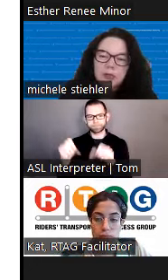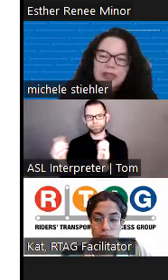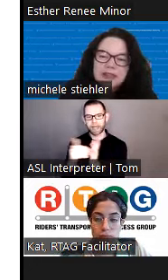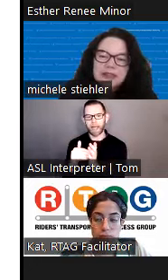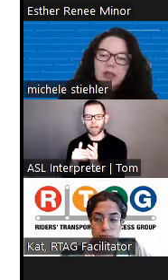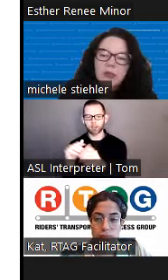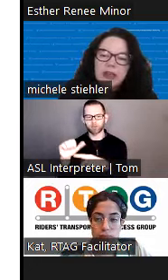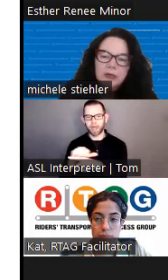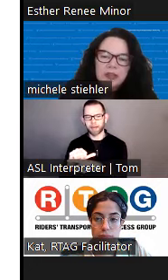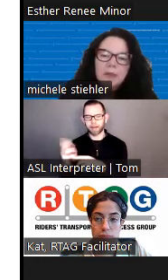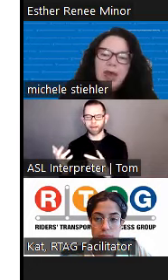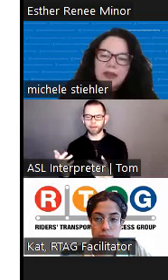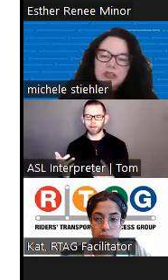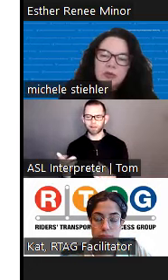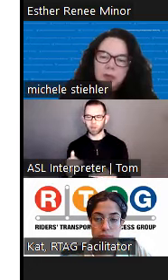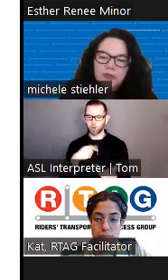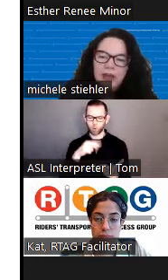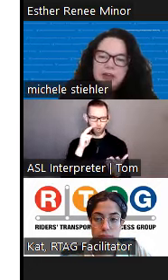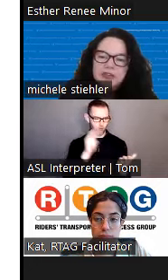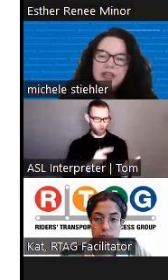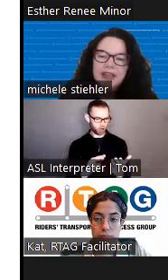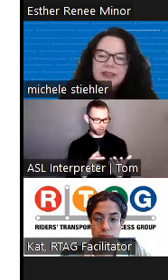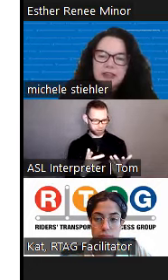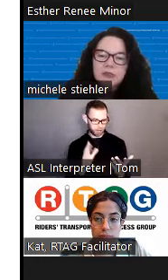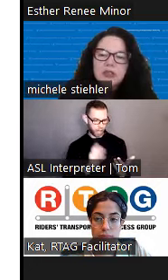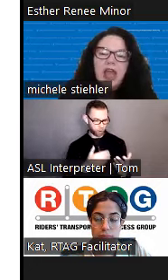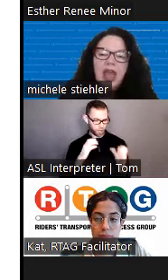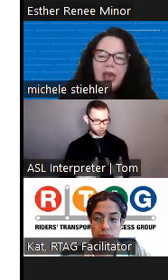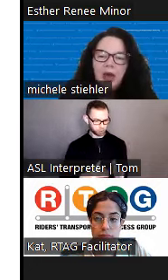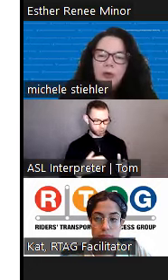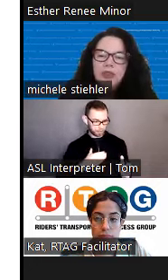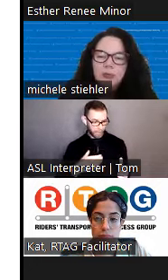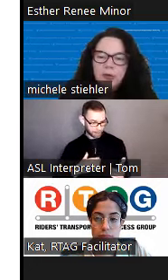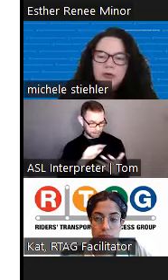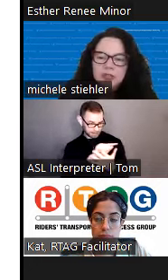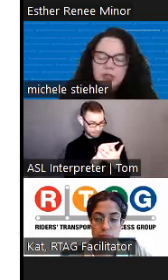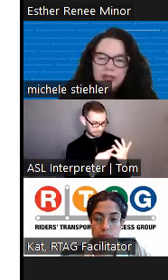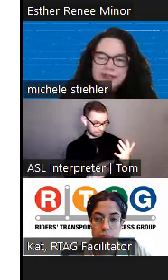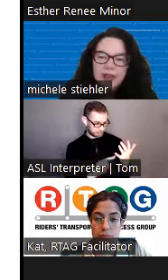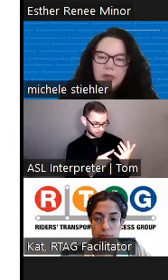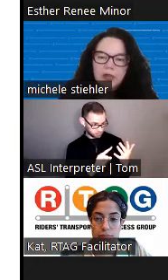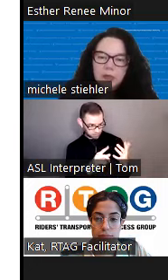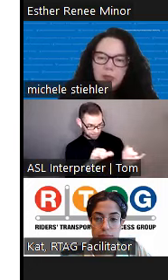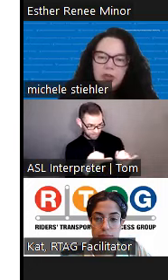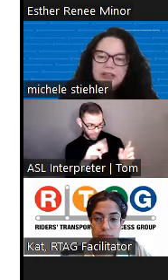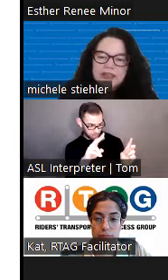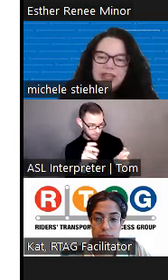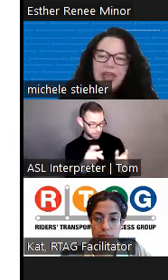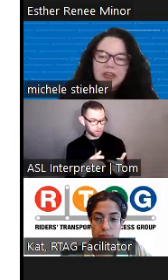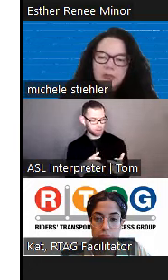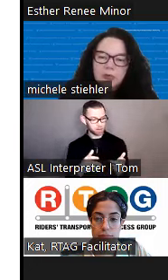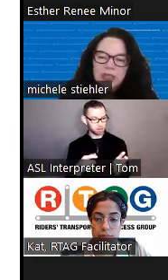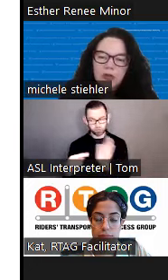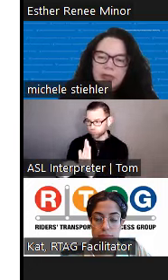customer complaints, bringing them back to our providers and asking them how they propose to address them. But we're looking to